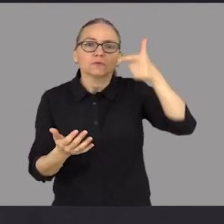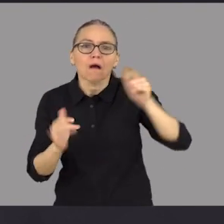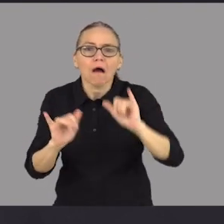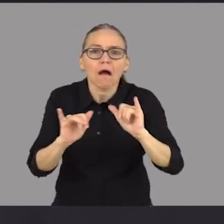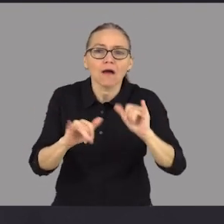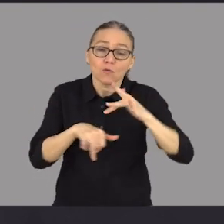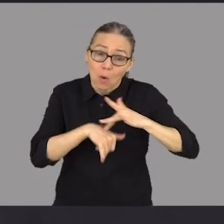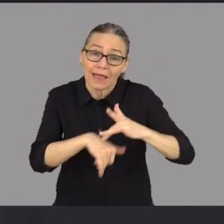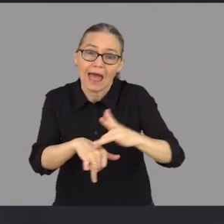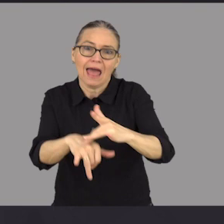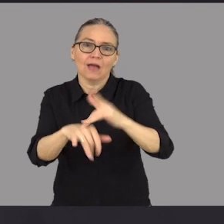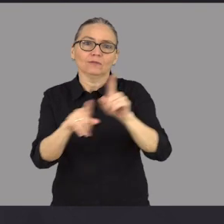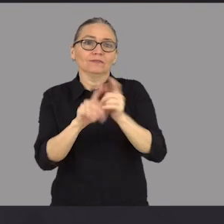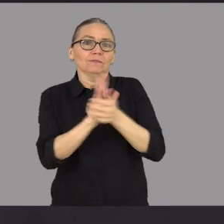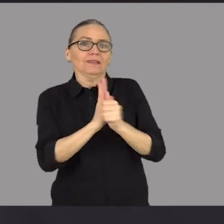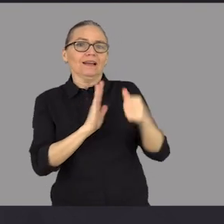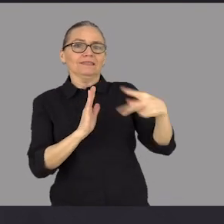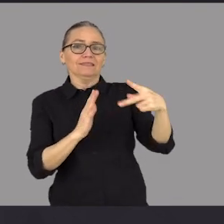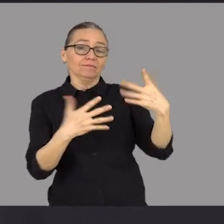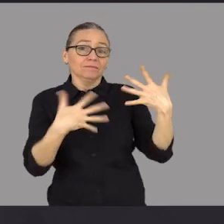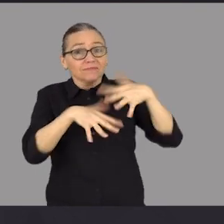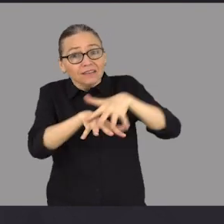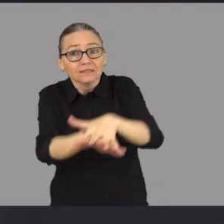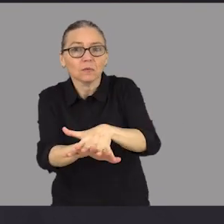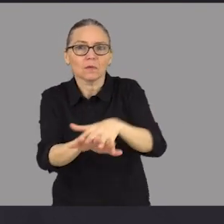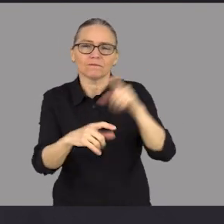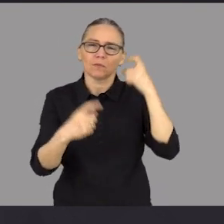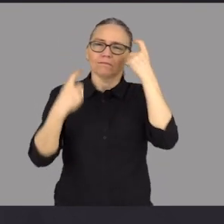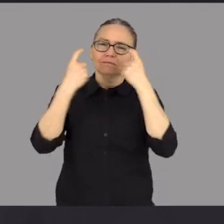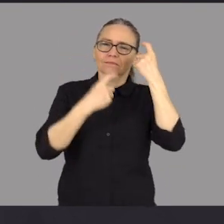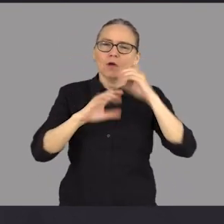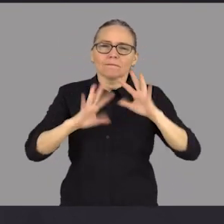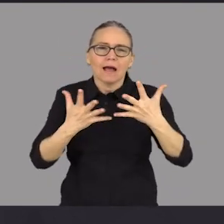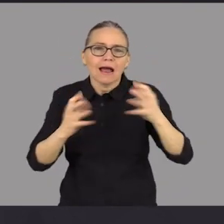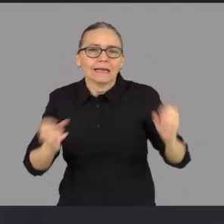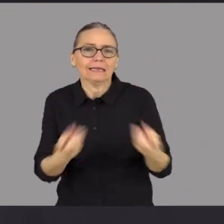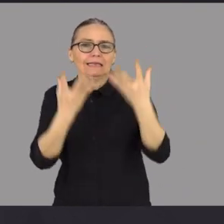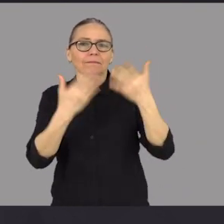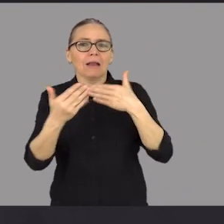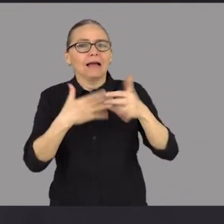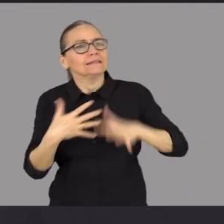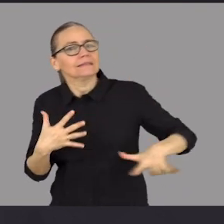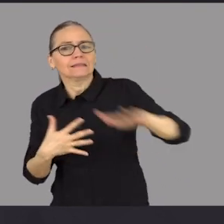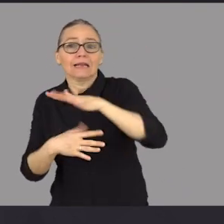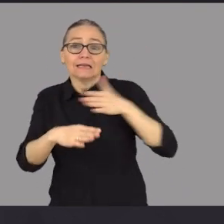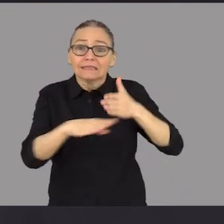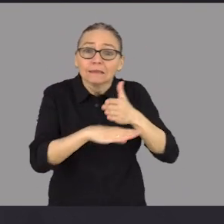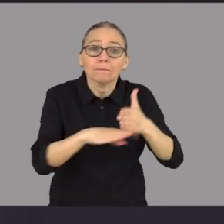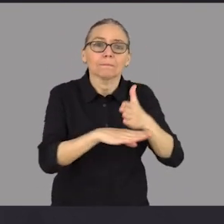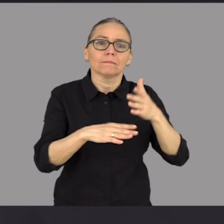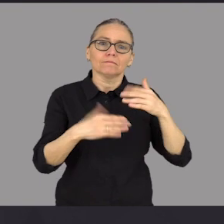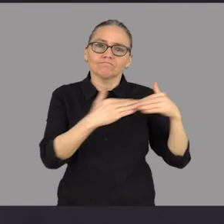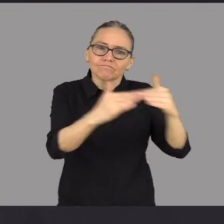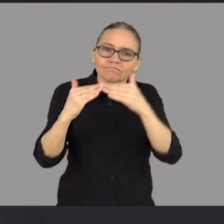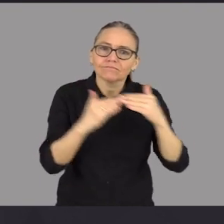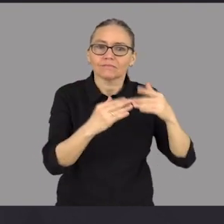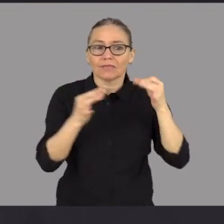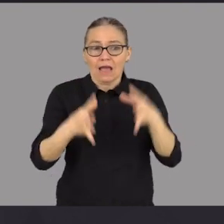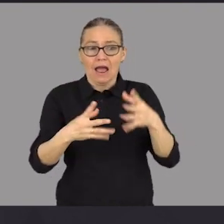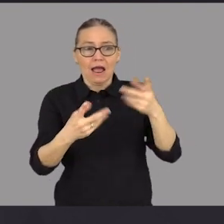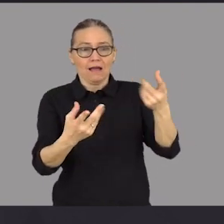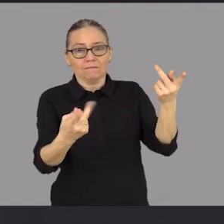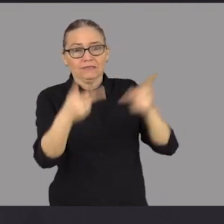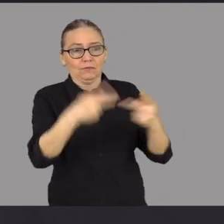complete a specific job task. This can be a great way to learn about the candidate's skills